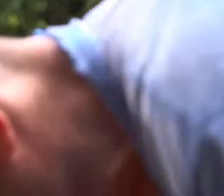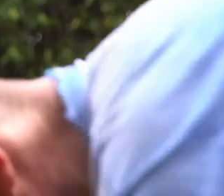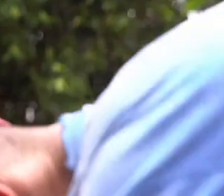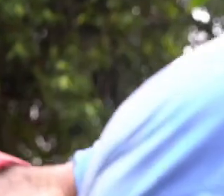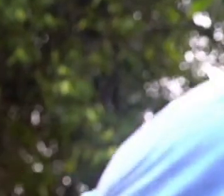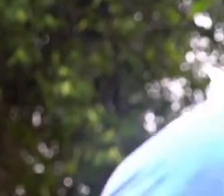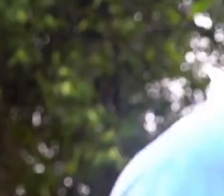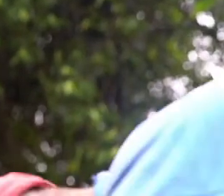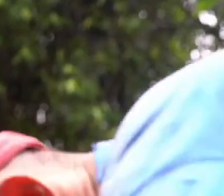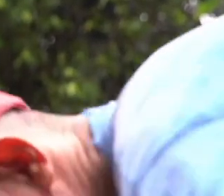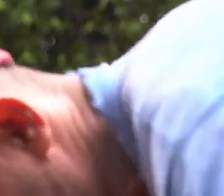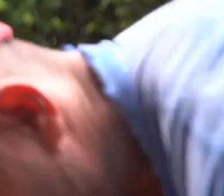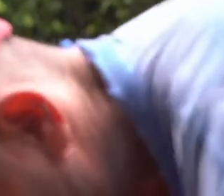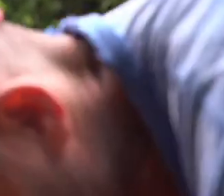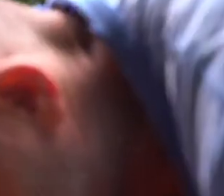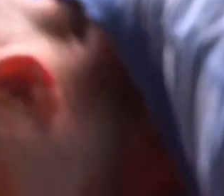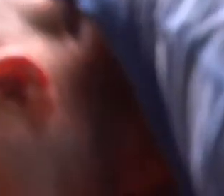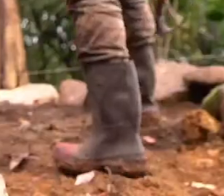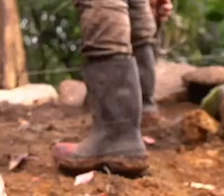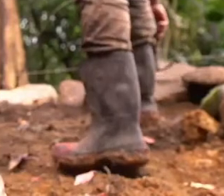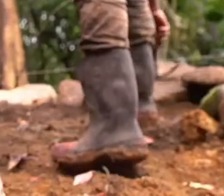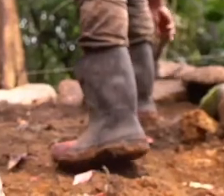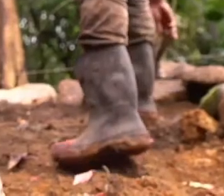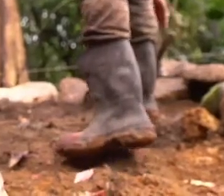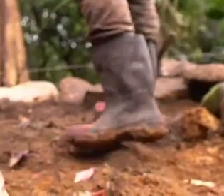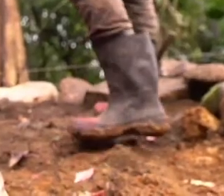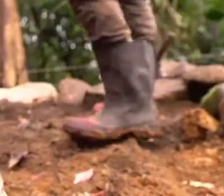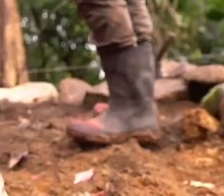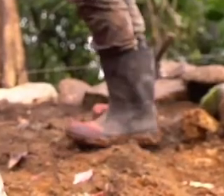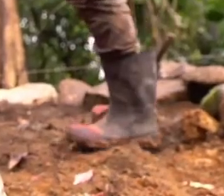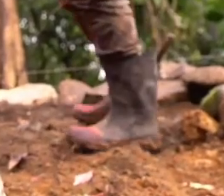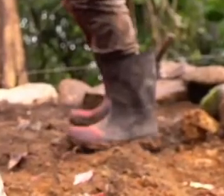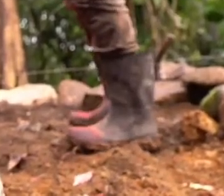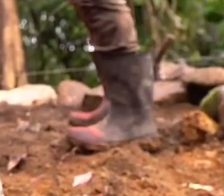We're doing everything collectively. We